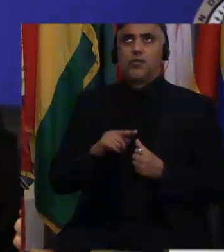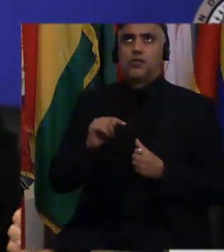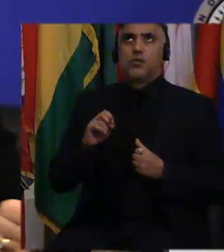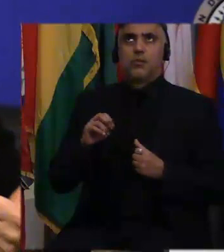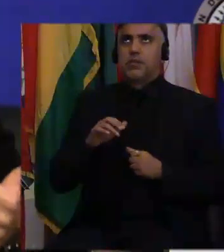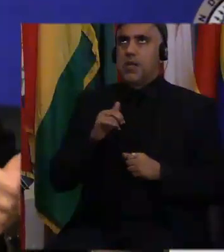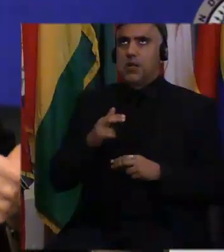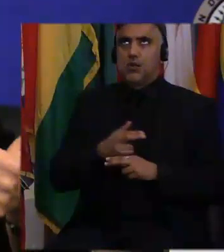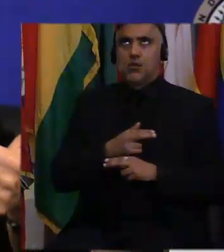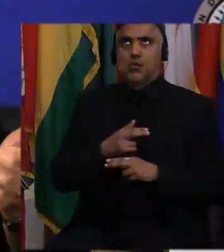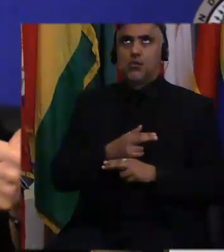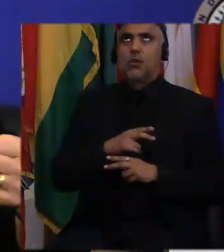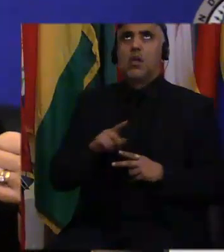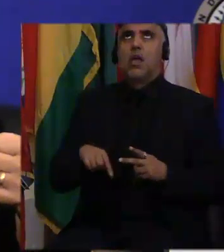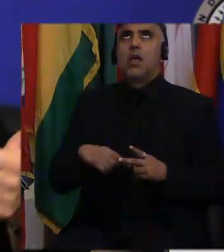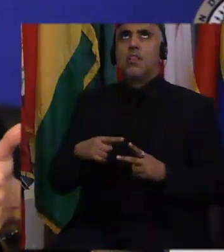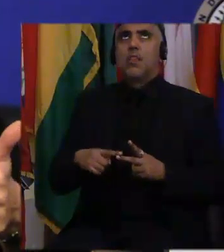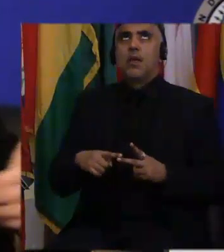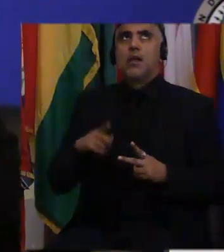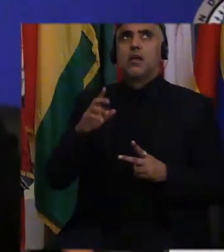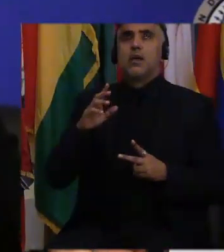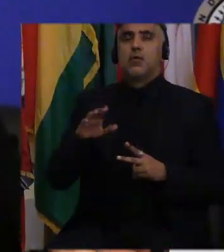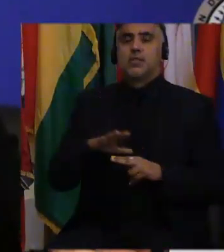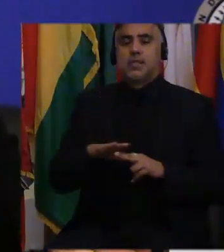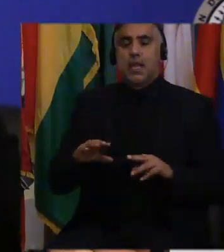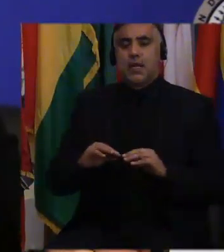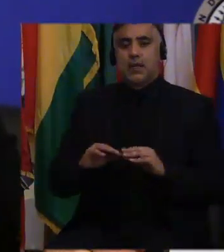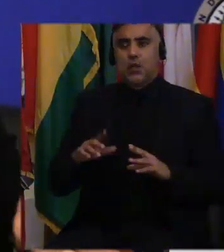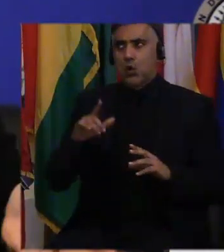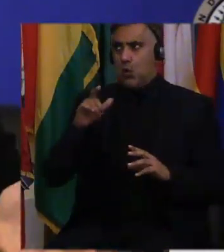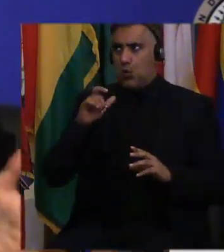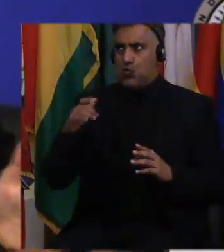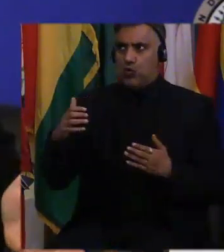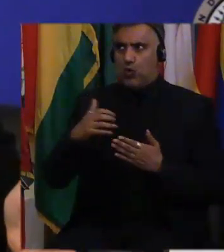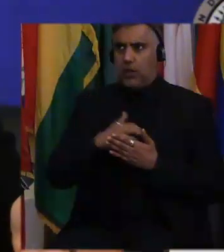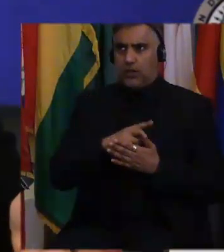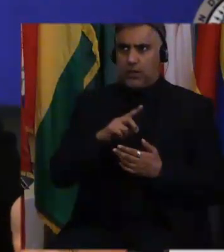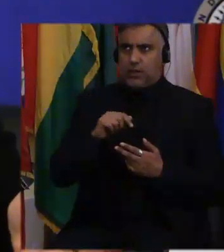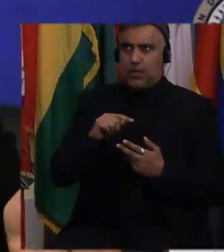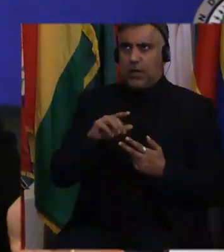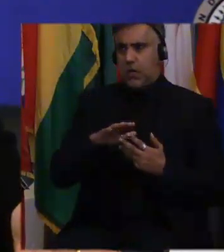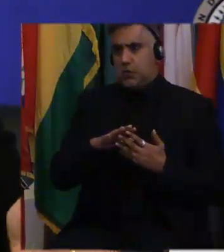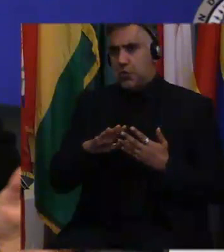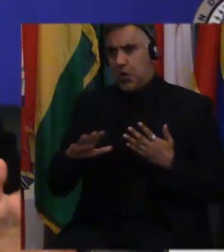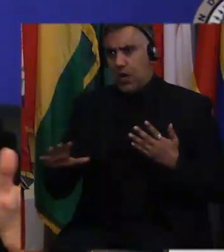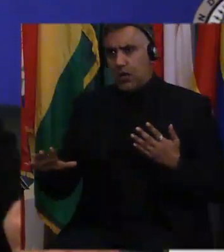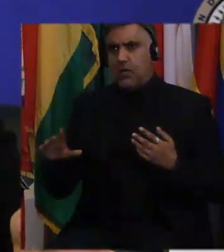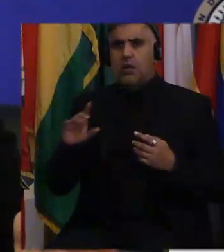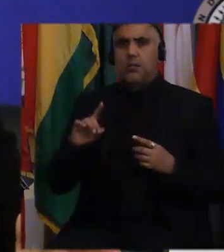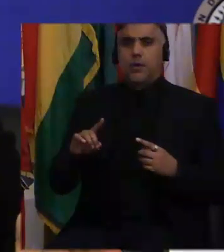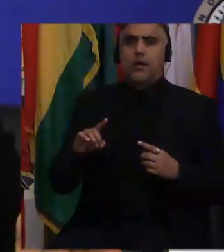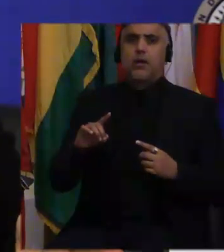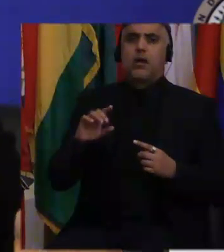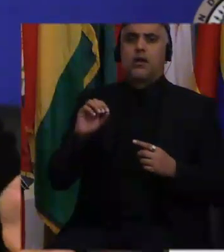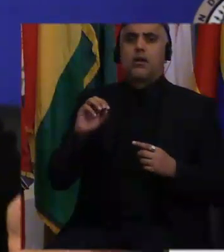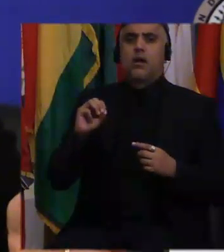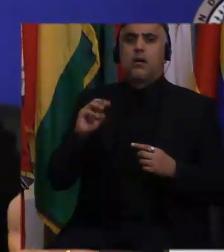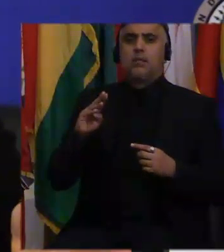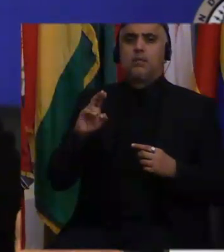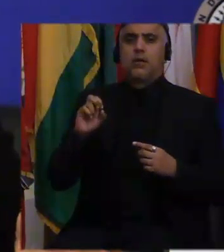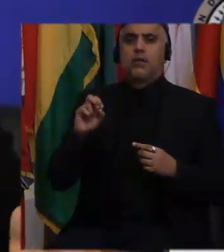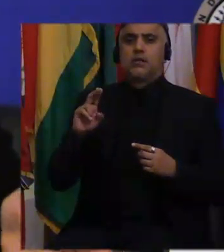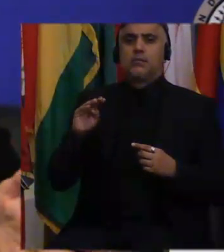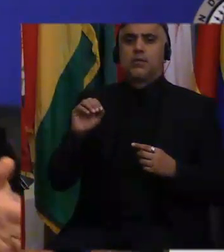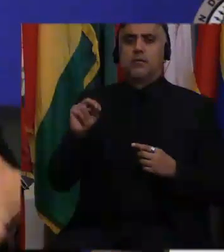used, femicides, and then it was not clear who should collect data and so on. But ombudsperson in